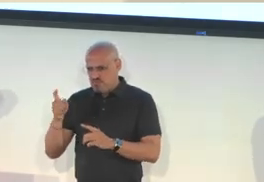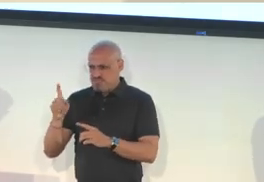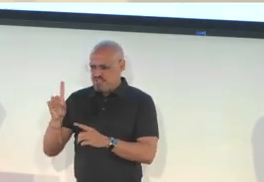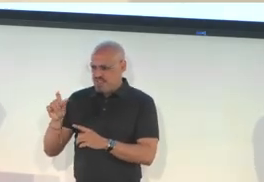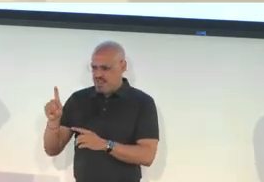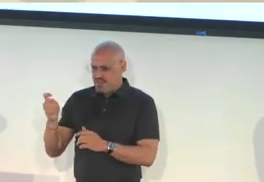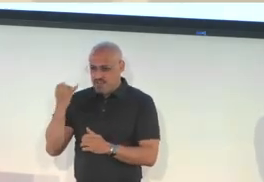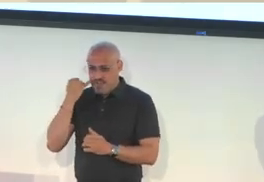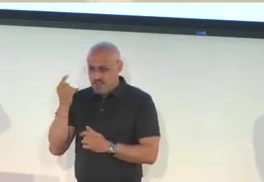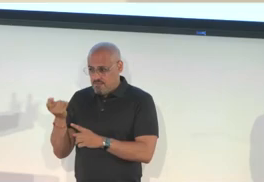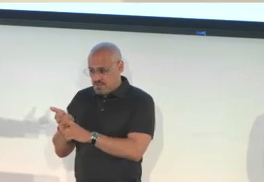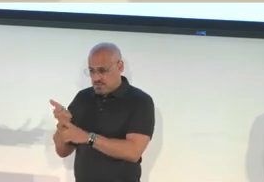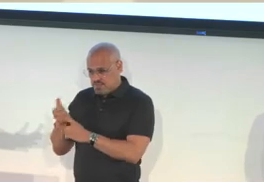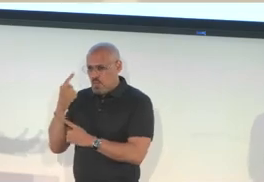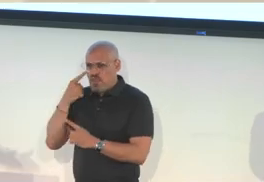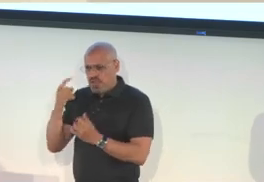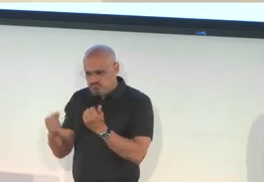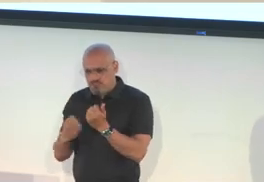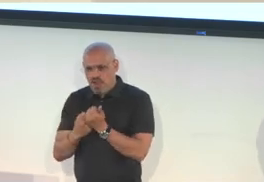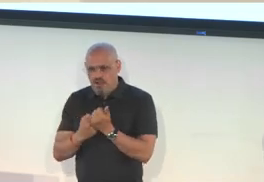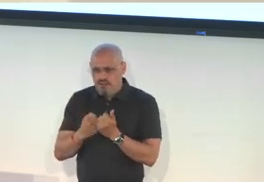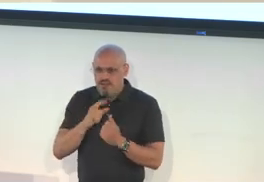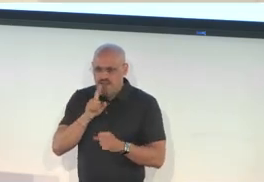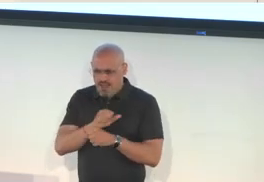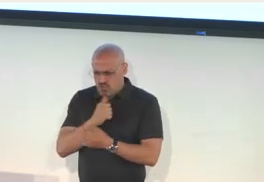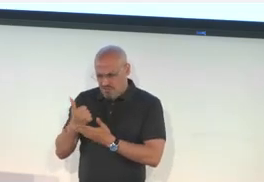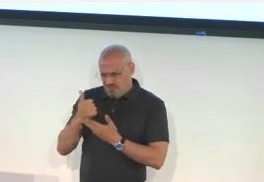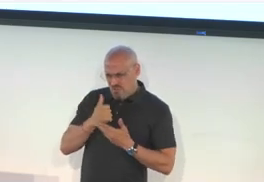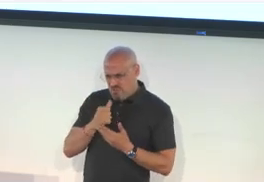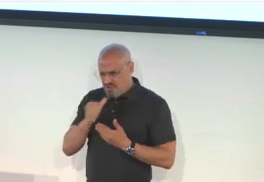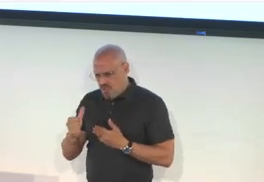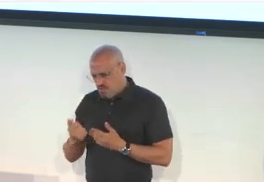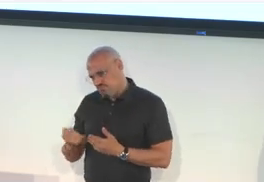outliers rather than actually looking to help all.